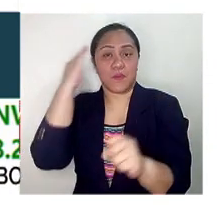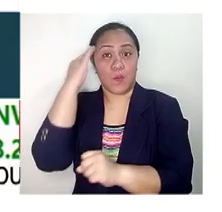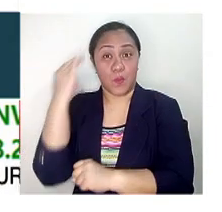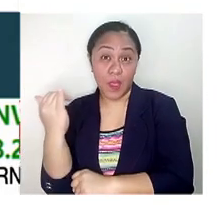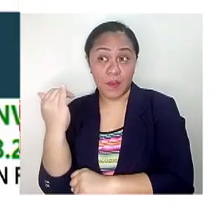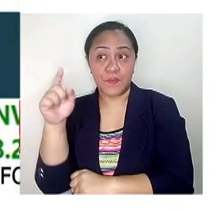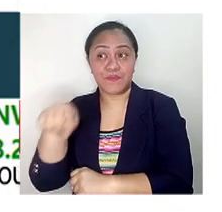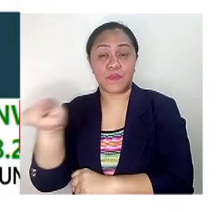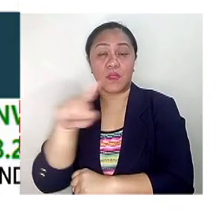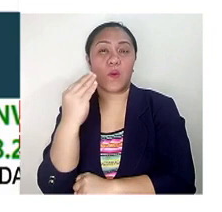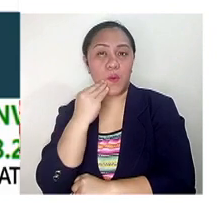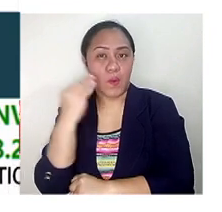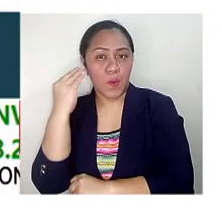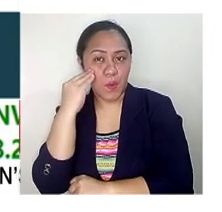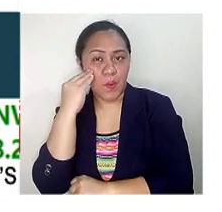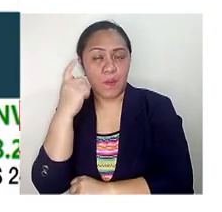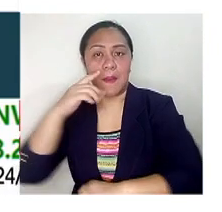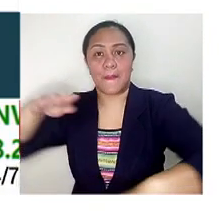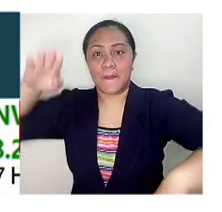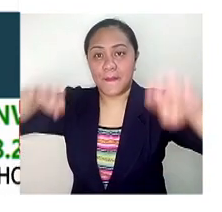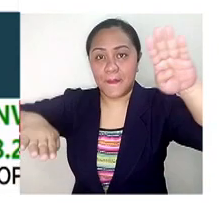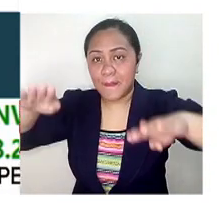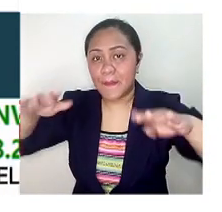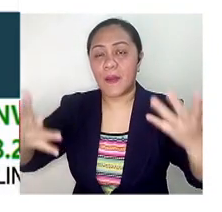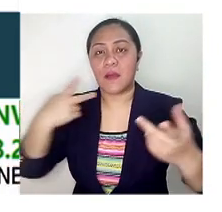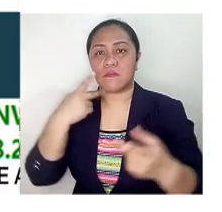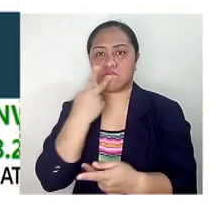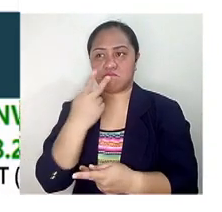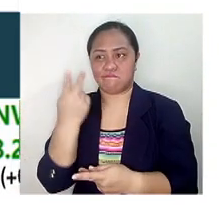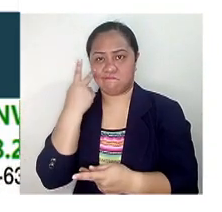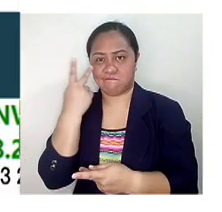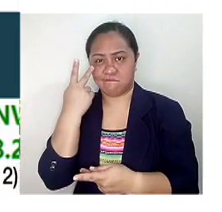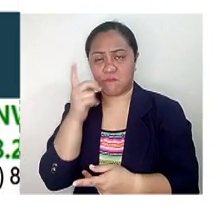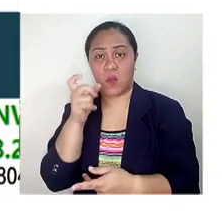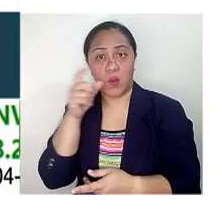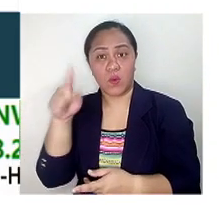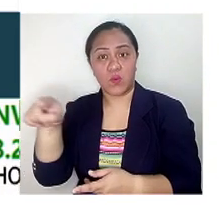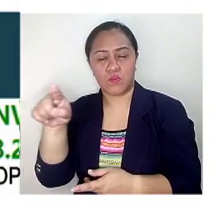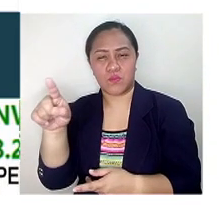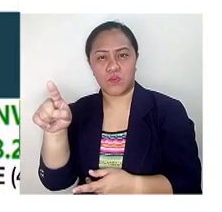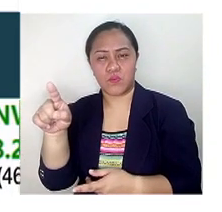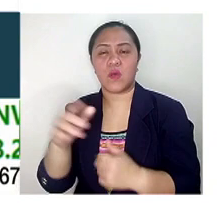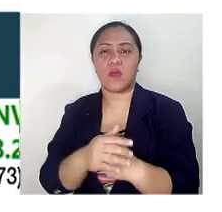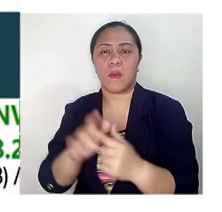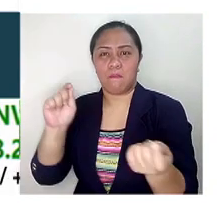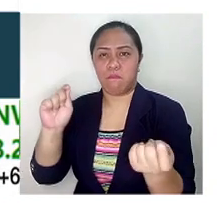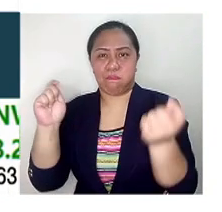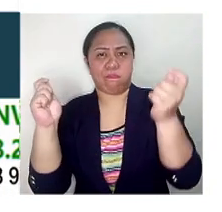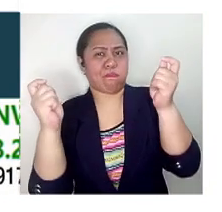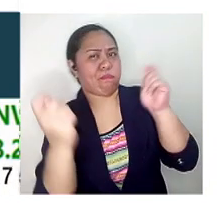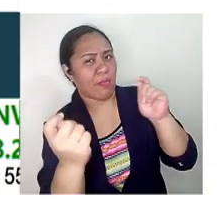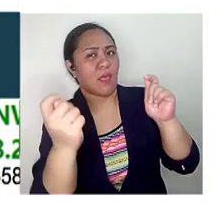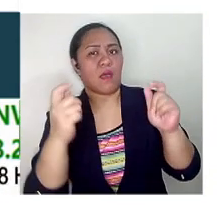whom the balance, in a way, for whom the balance is now being tilted, no? And it's being tilted against us,